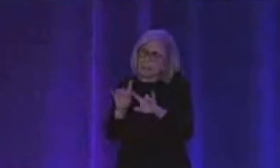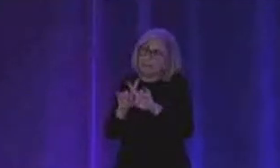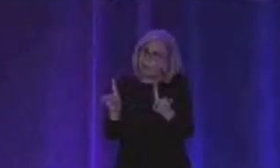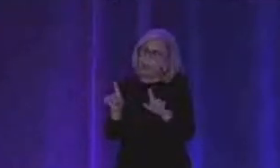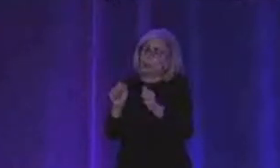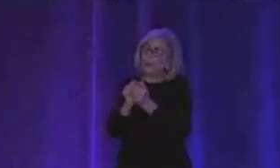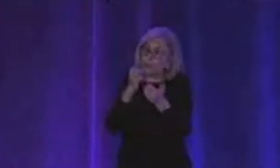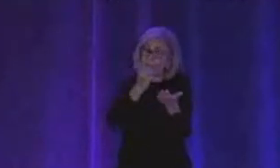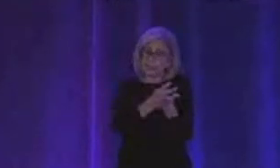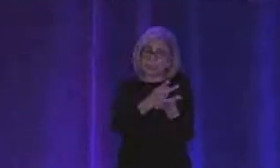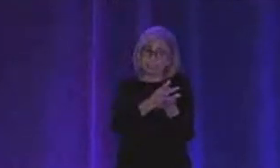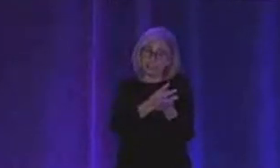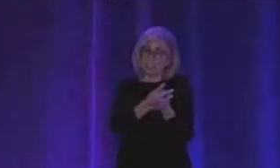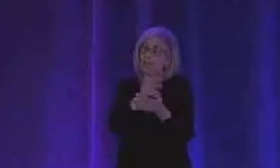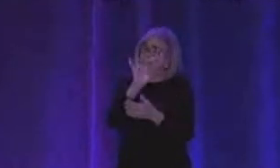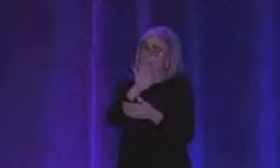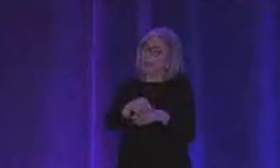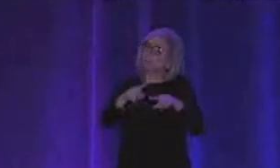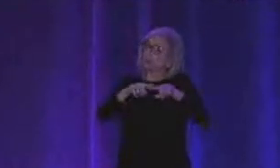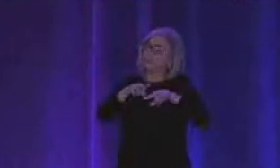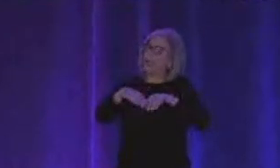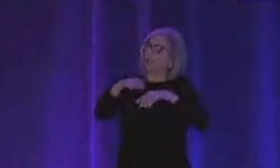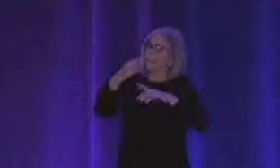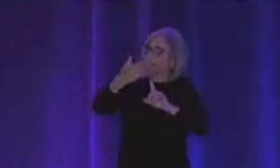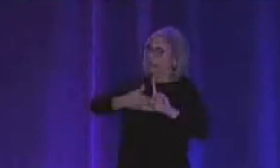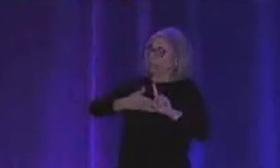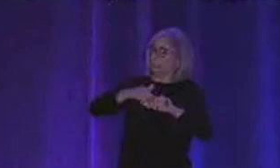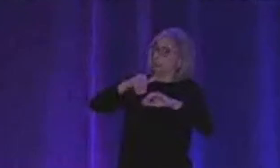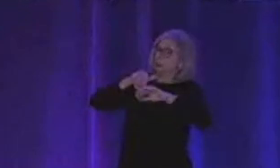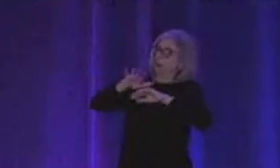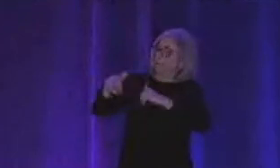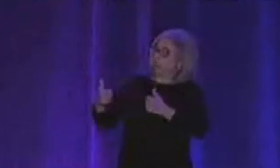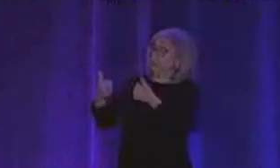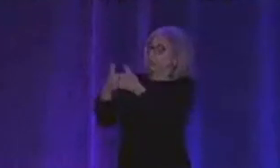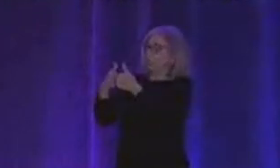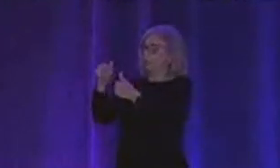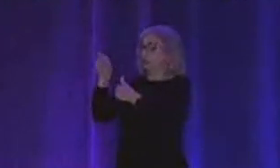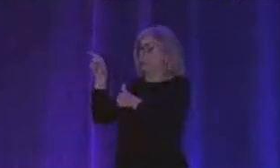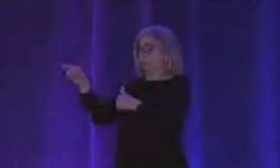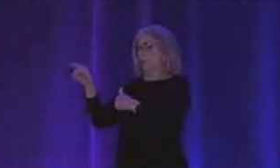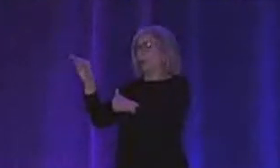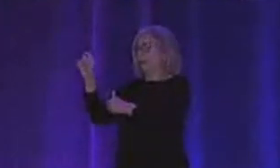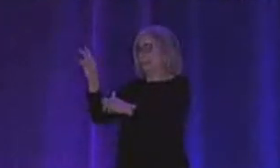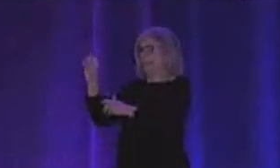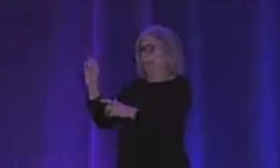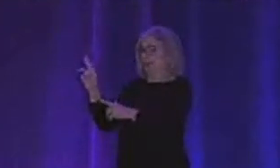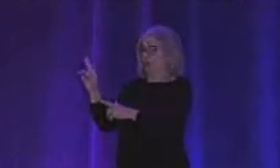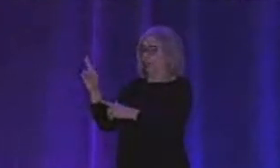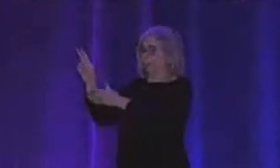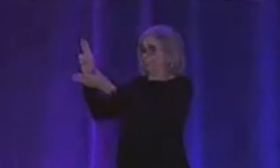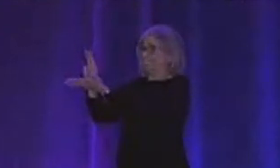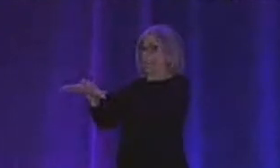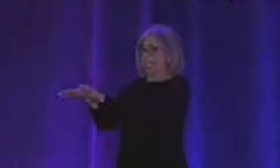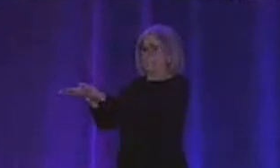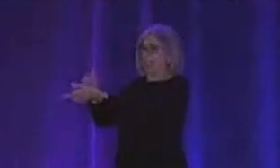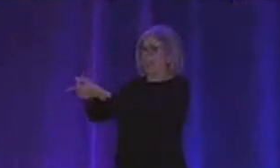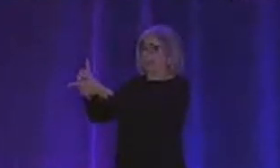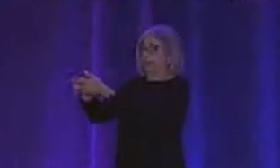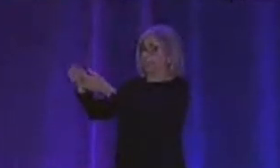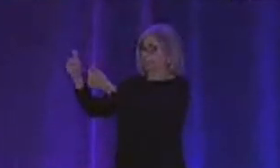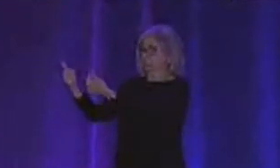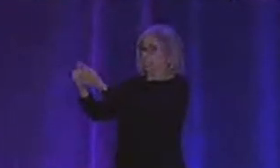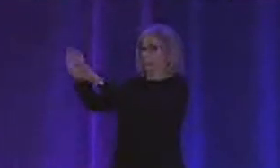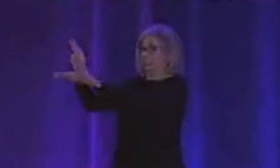authentication this allows the relying party to send a challenge to the authenticator to be signed. And then once the challenge